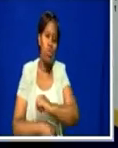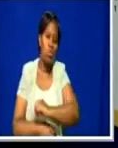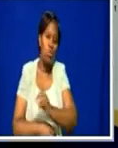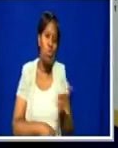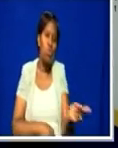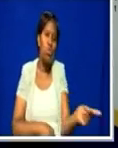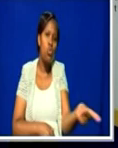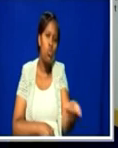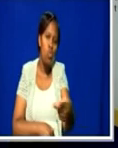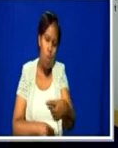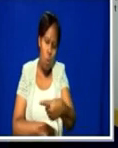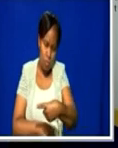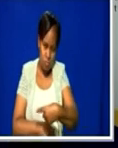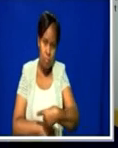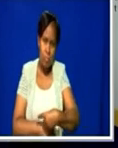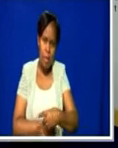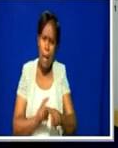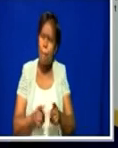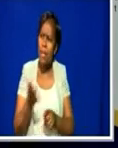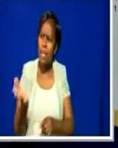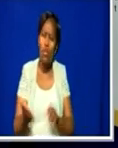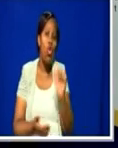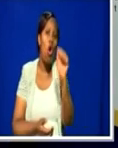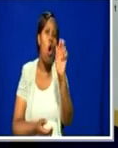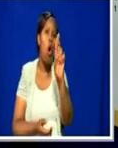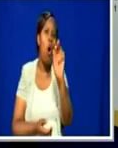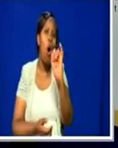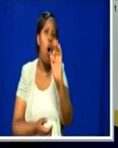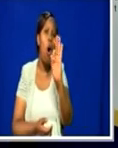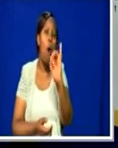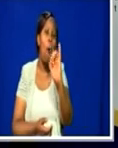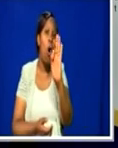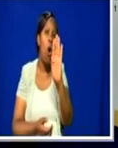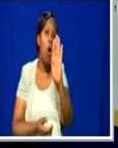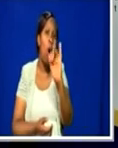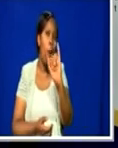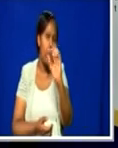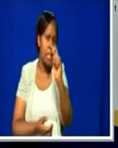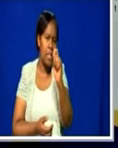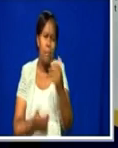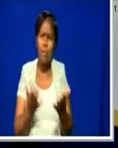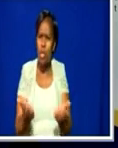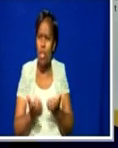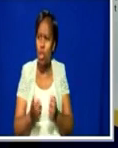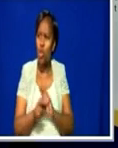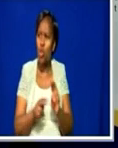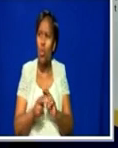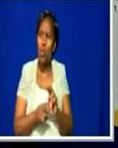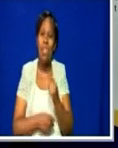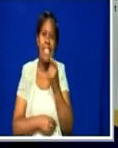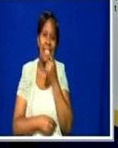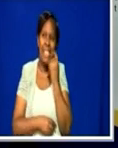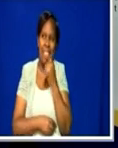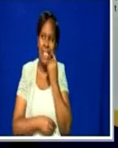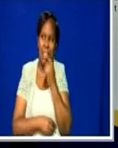orbits. The orbits. The orbits. But in this case, because it's going to be black like this, Yes. you may need to use a what? A white. This is